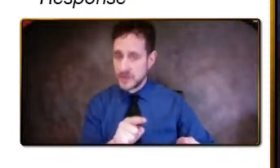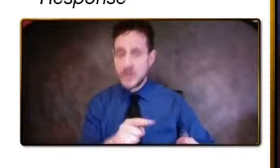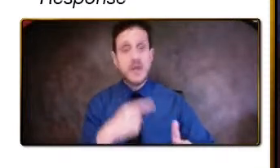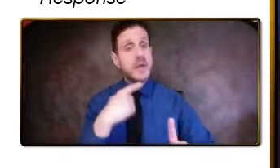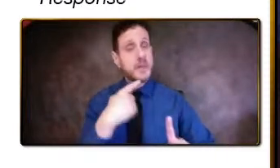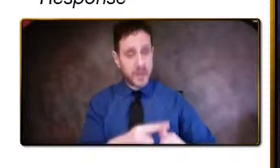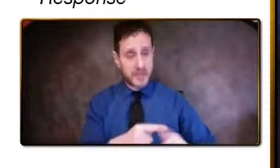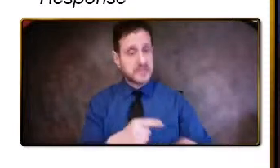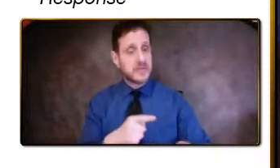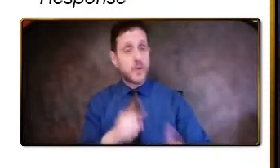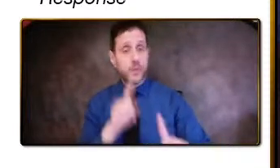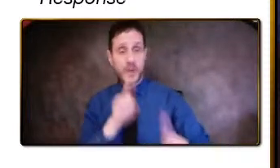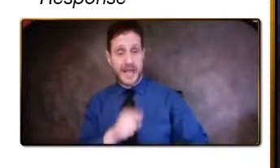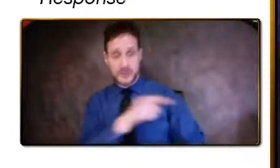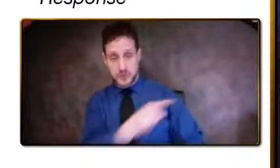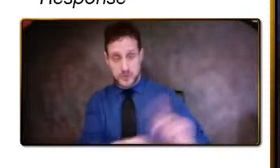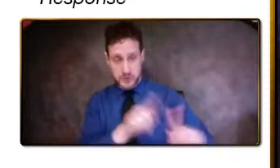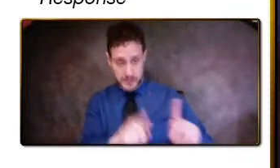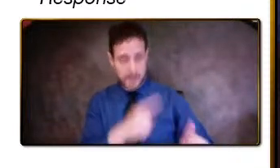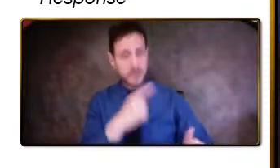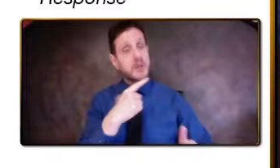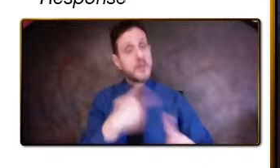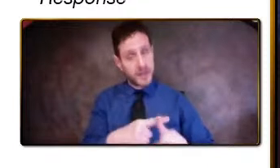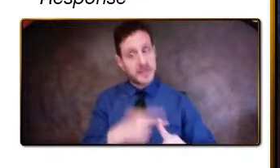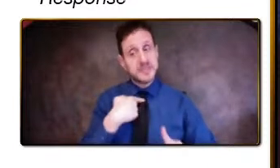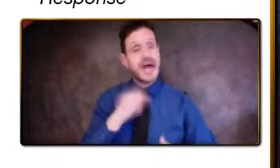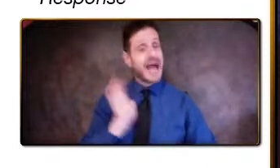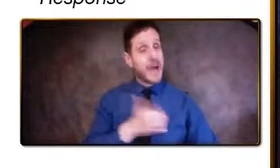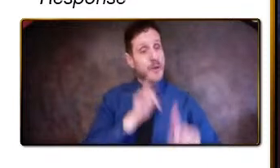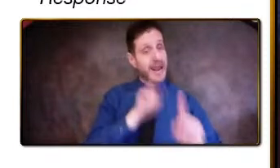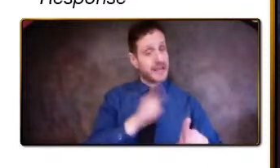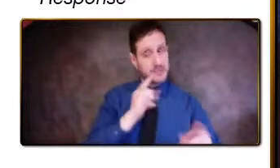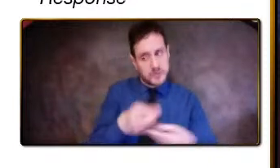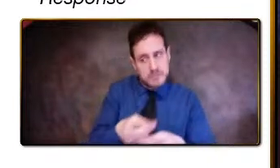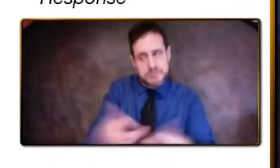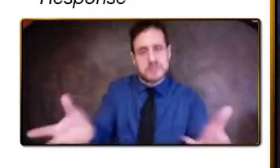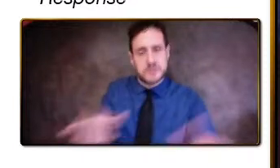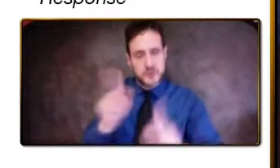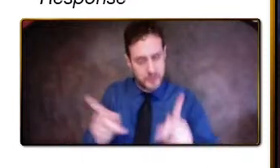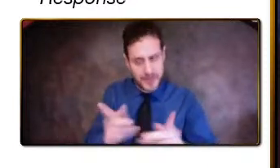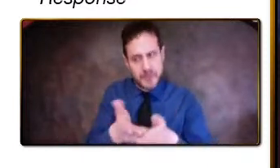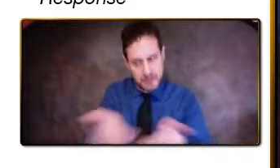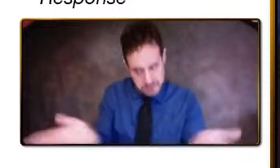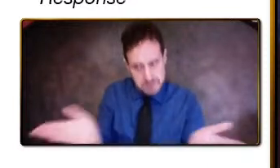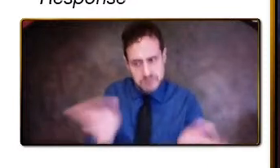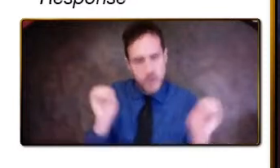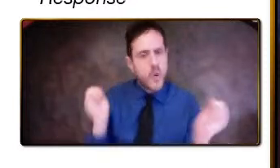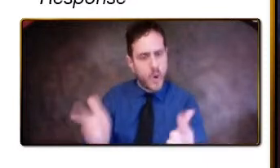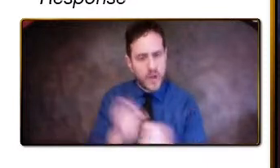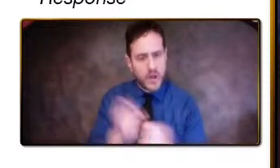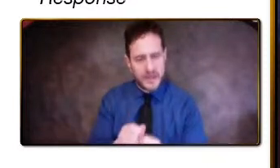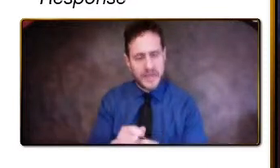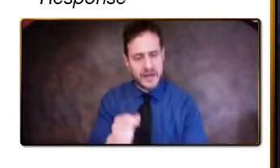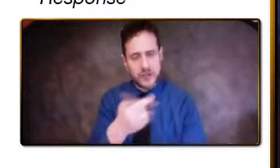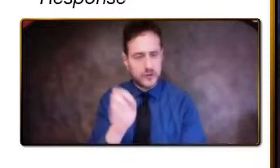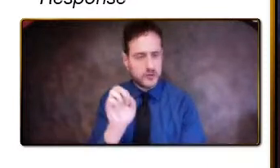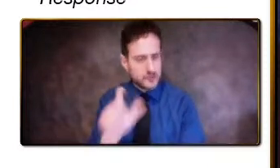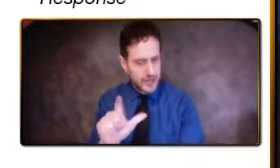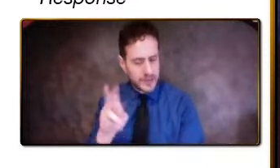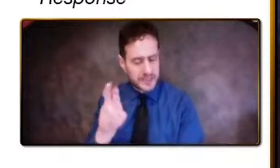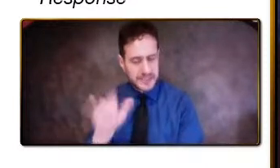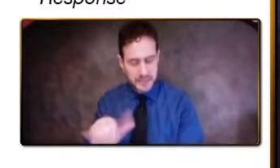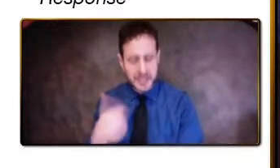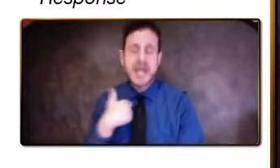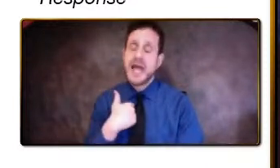them, but to everyone else in the General Assembly. I had many meetings. As you know, there was a commission that was set up to consult with